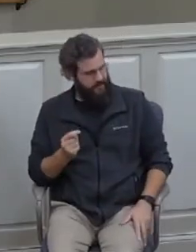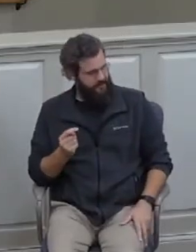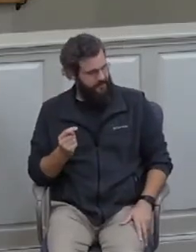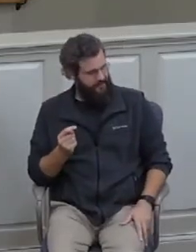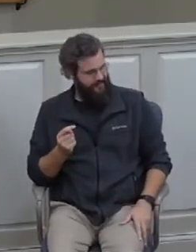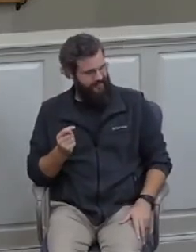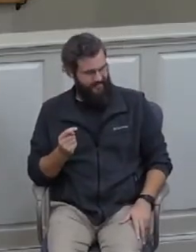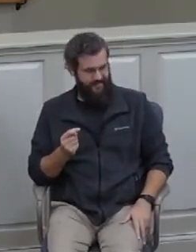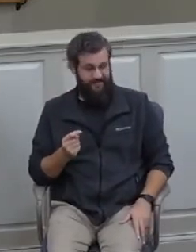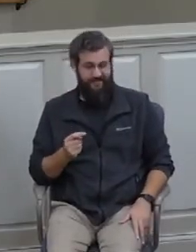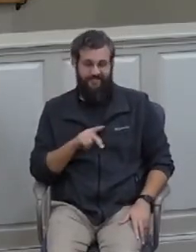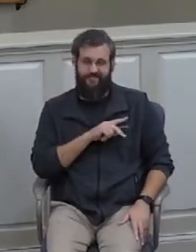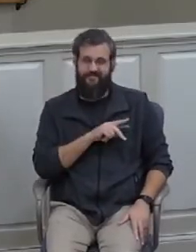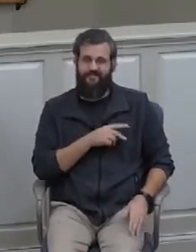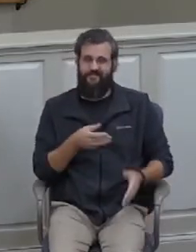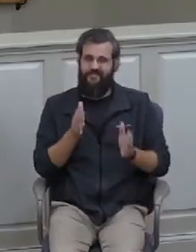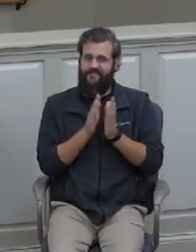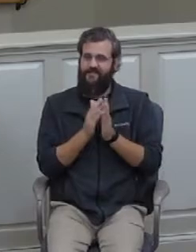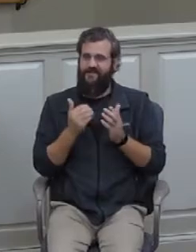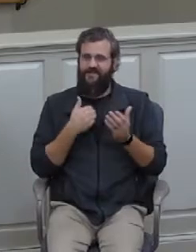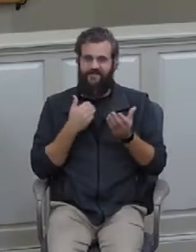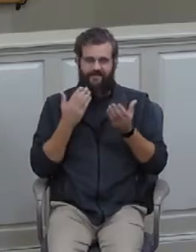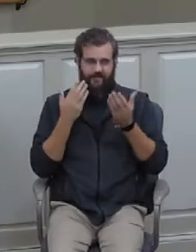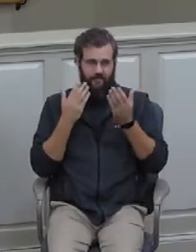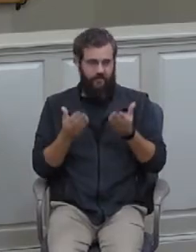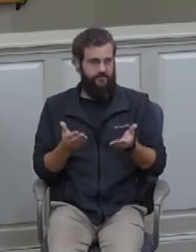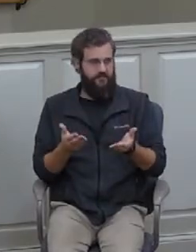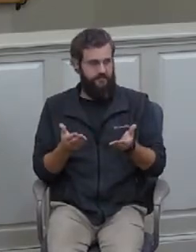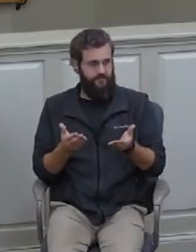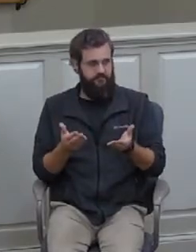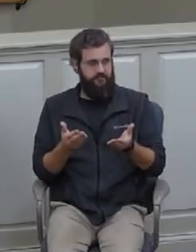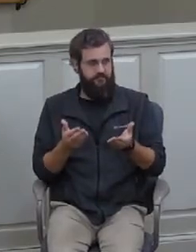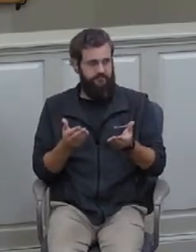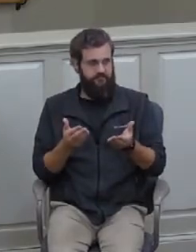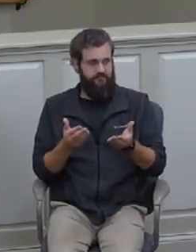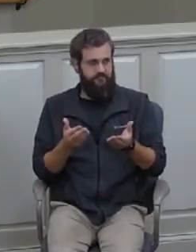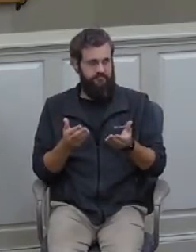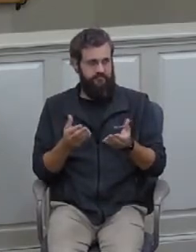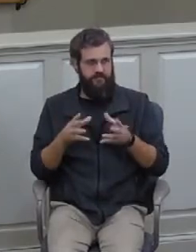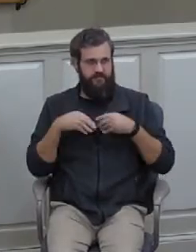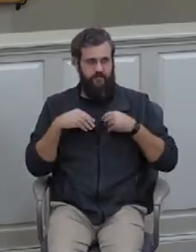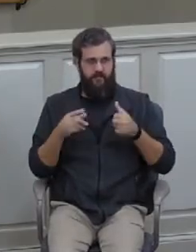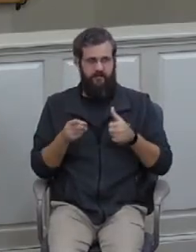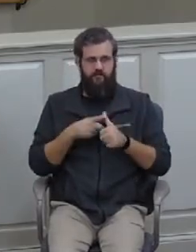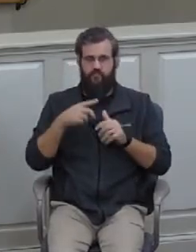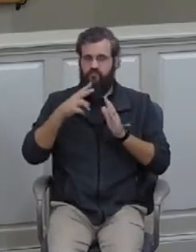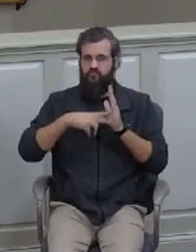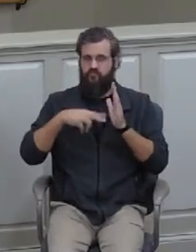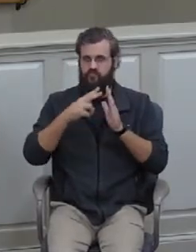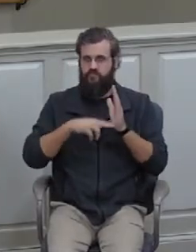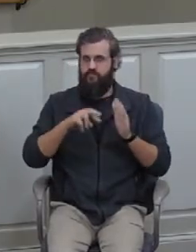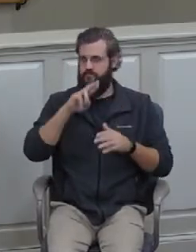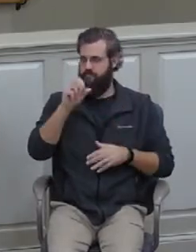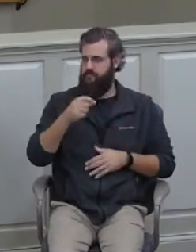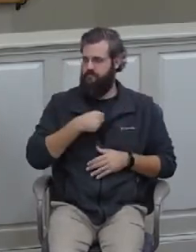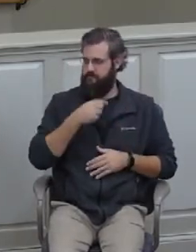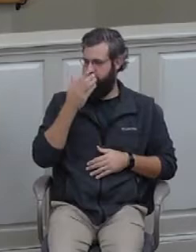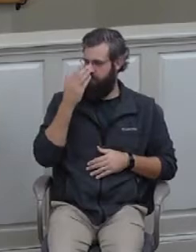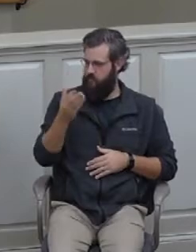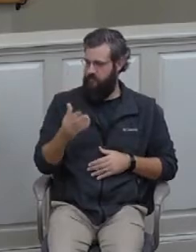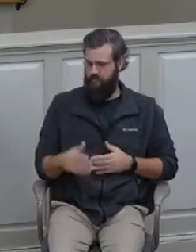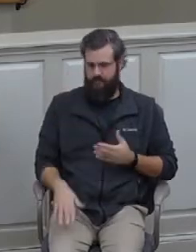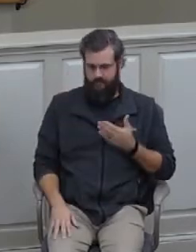Do I hear a motion that we accept the first reading? So moved. Second. Thank